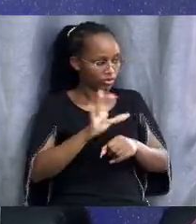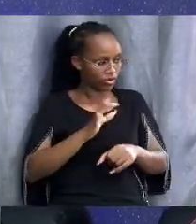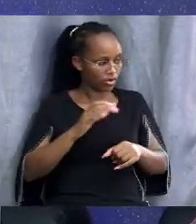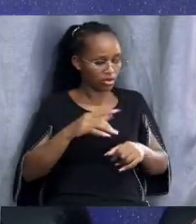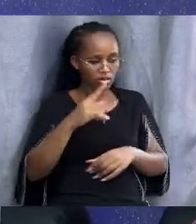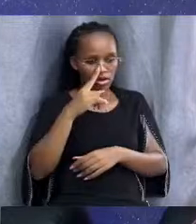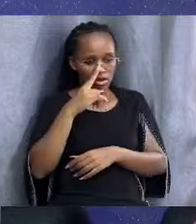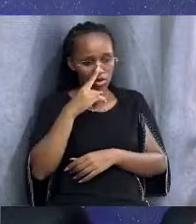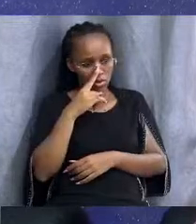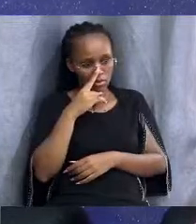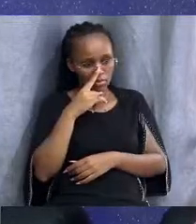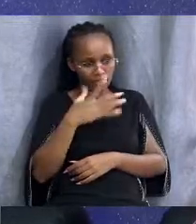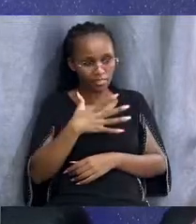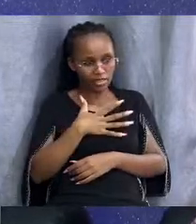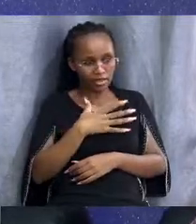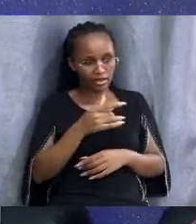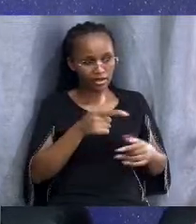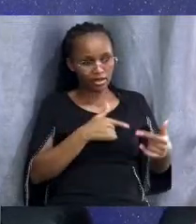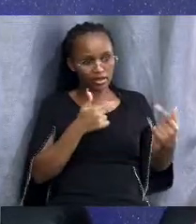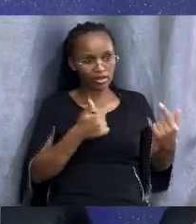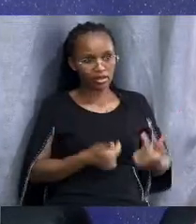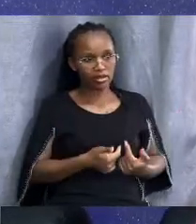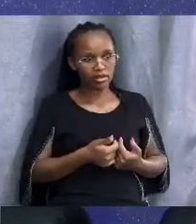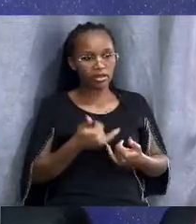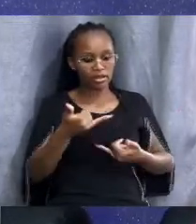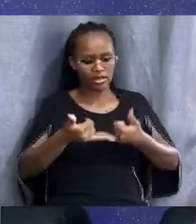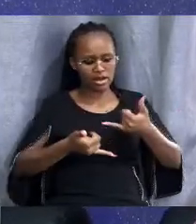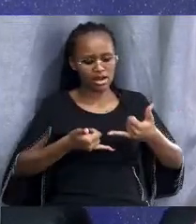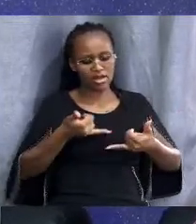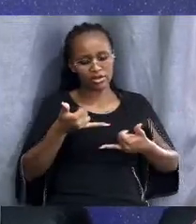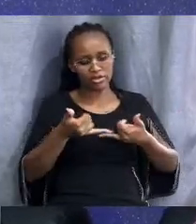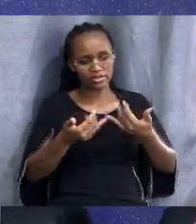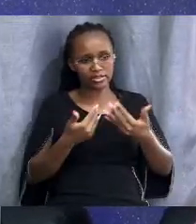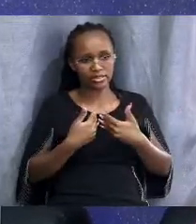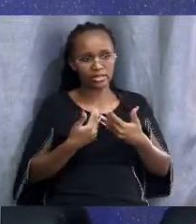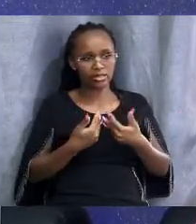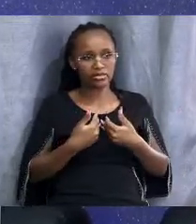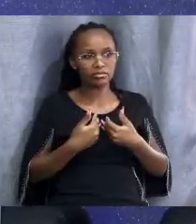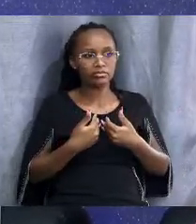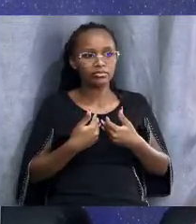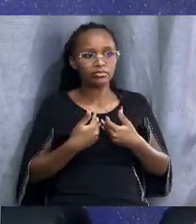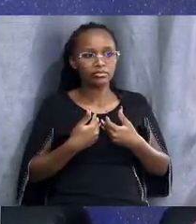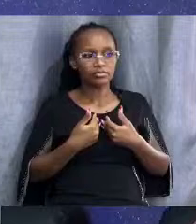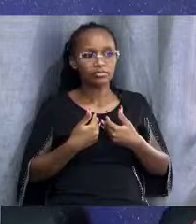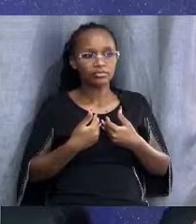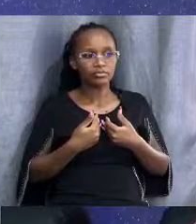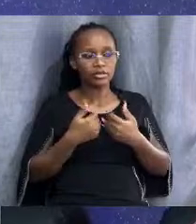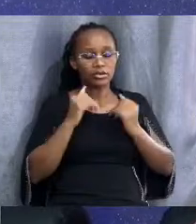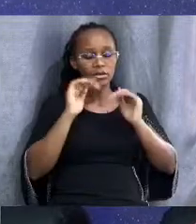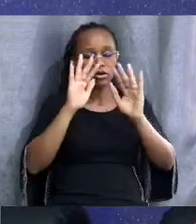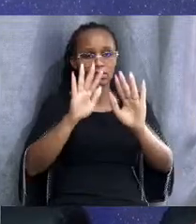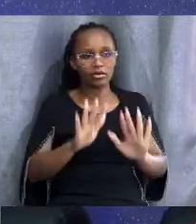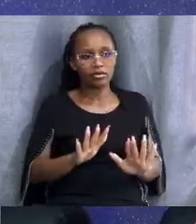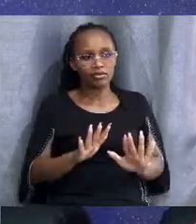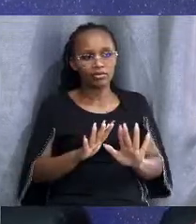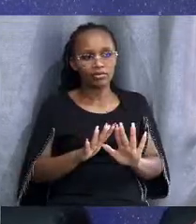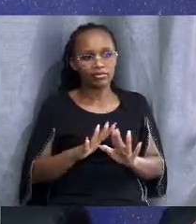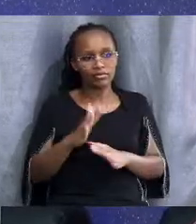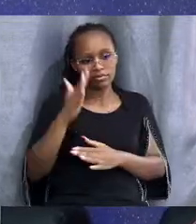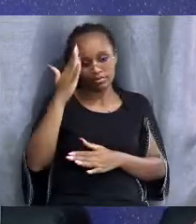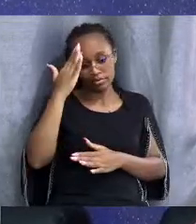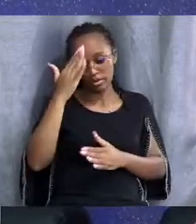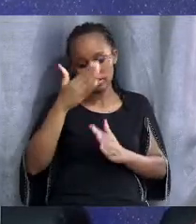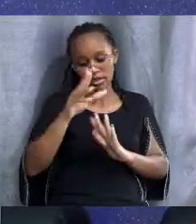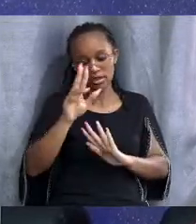home and hearts with boundless joy. Your laughter was infectious, your curiosity